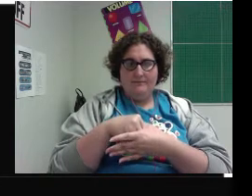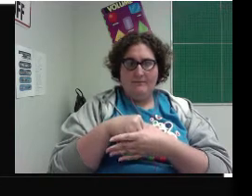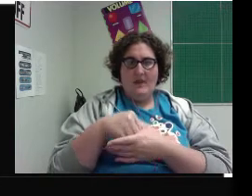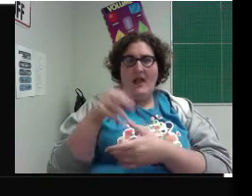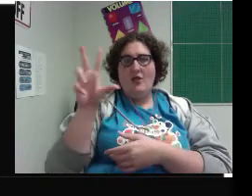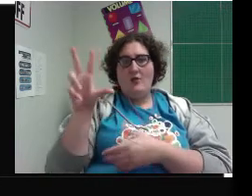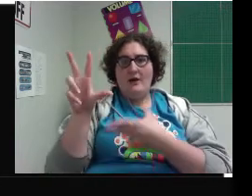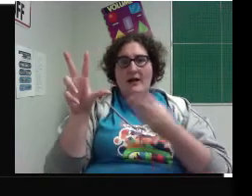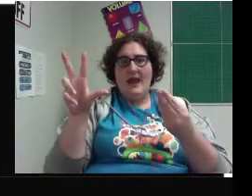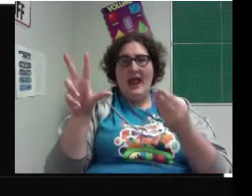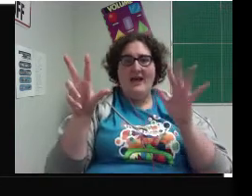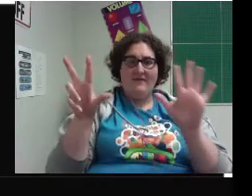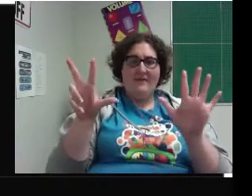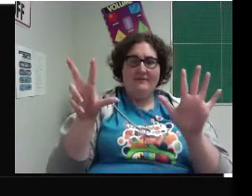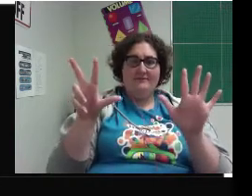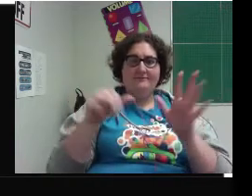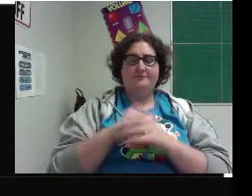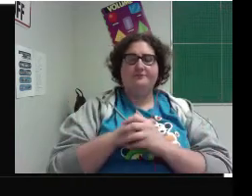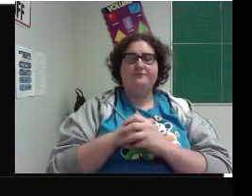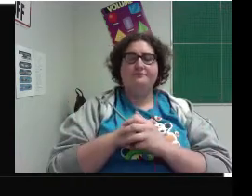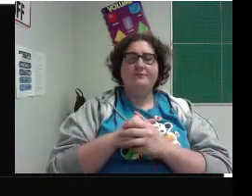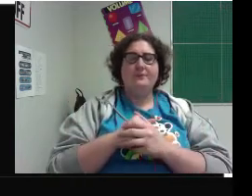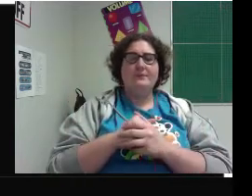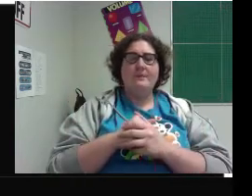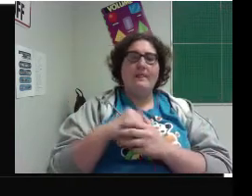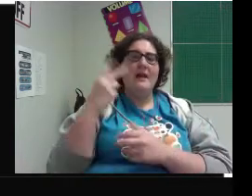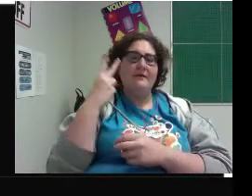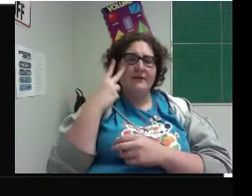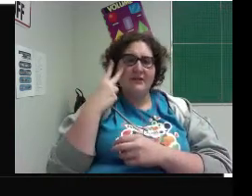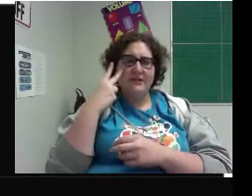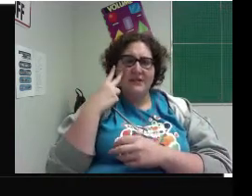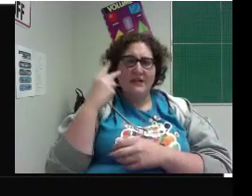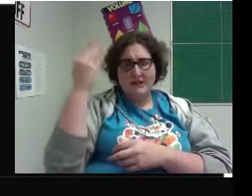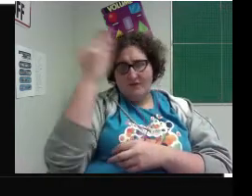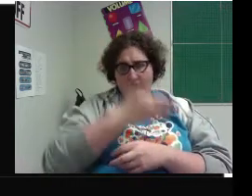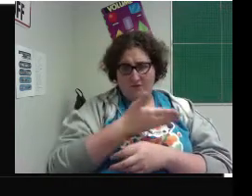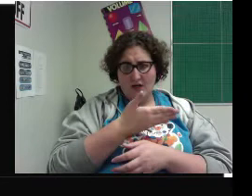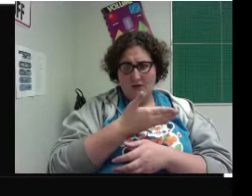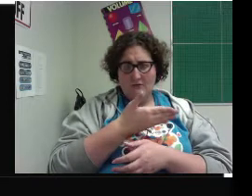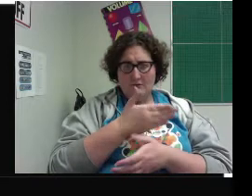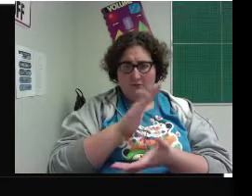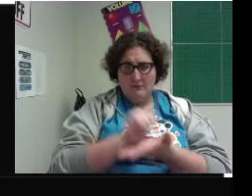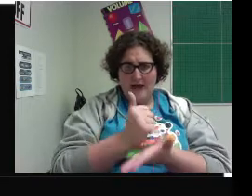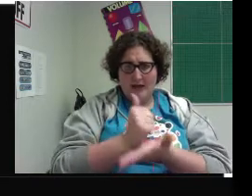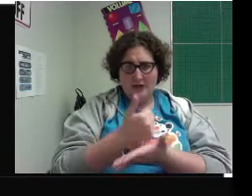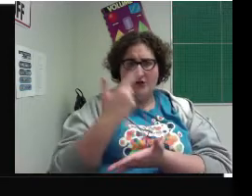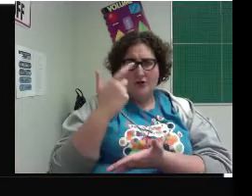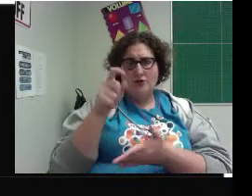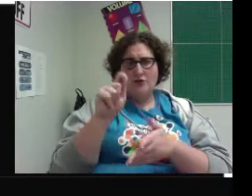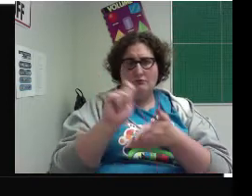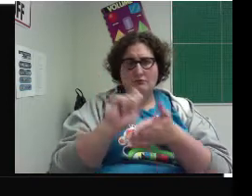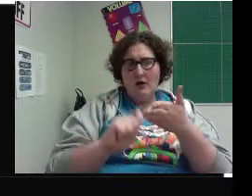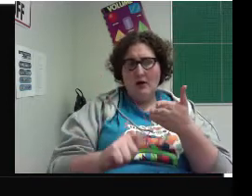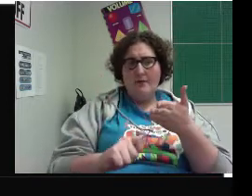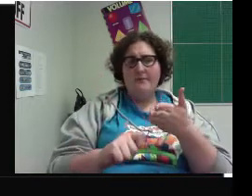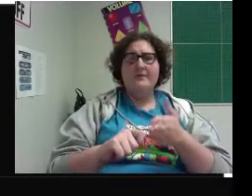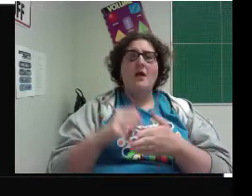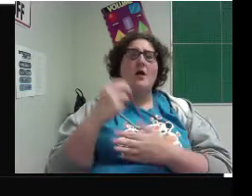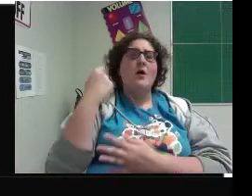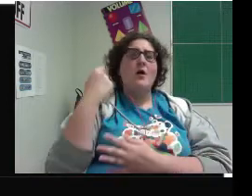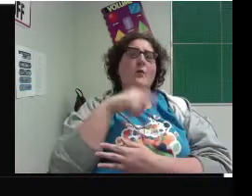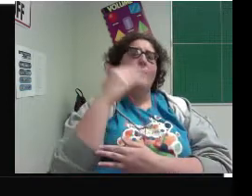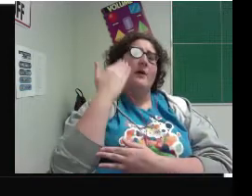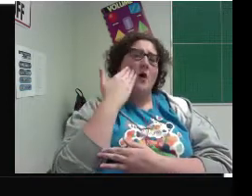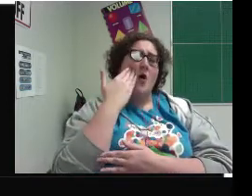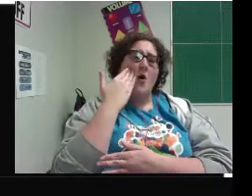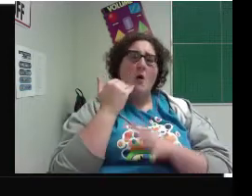and 3 and 5. Now if you look at the figure that you have on the front page, because you should have marked this up a little bit, we know that